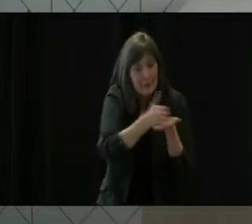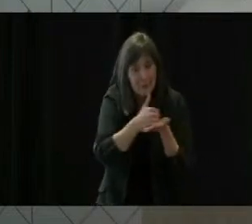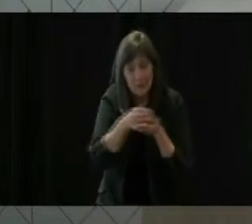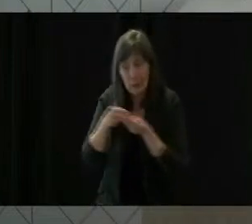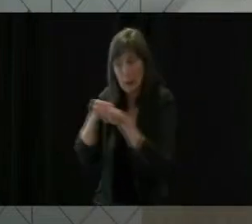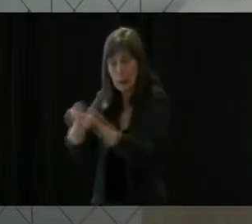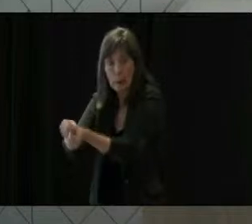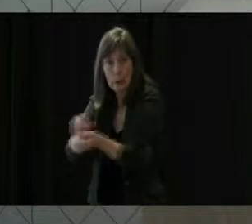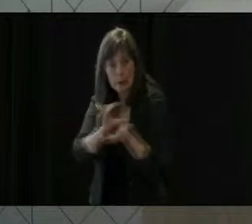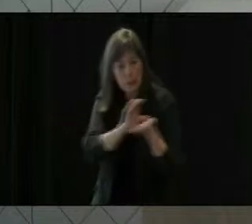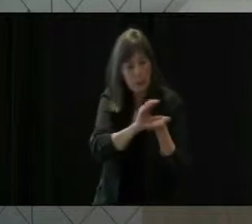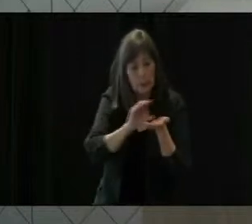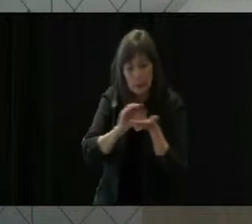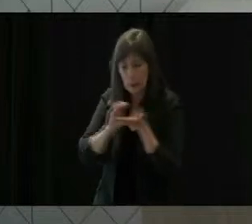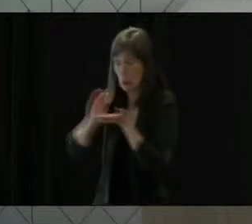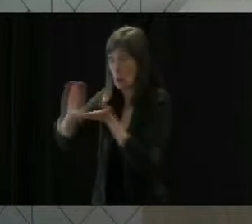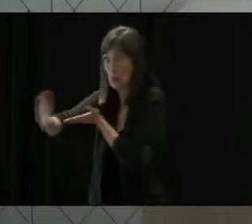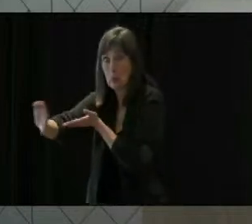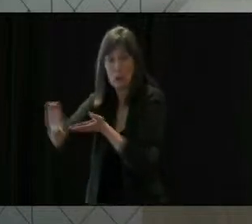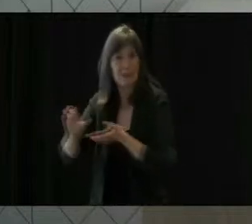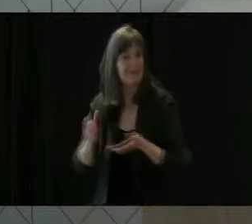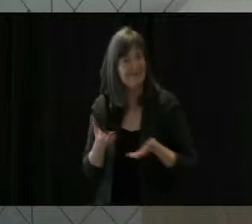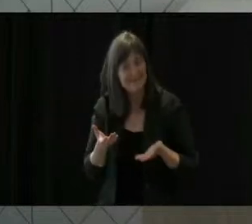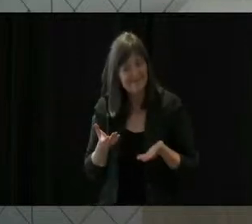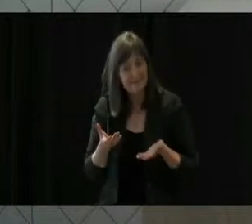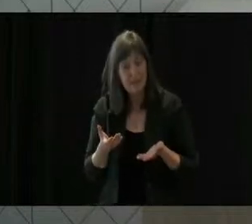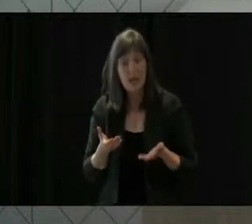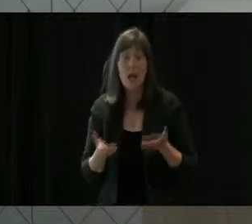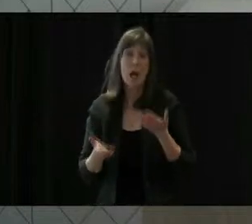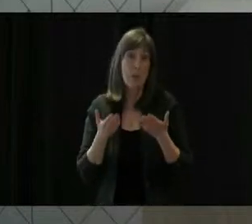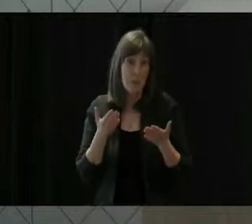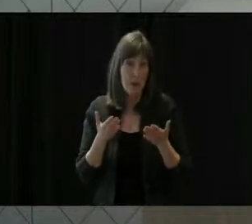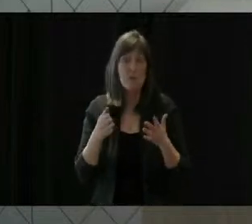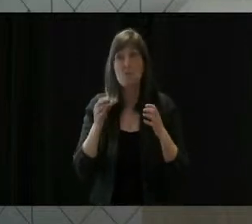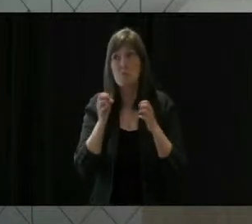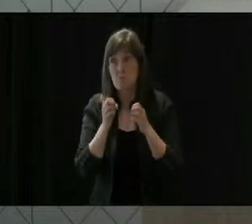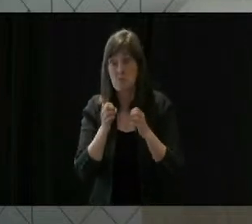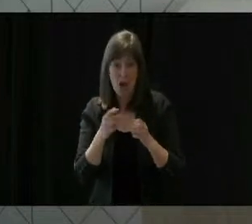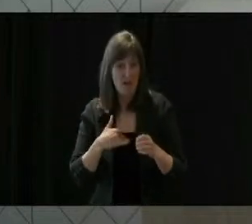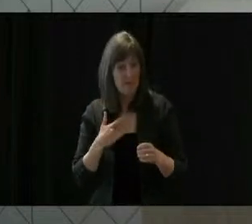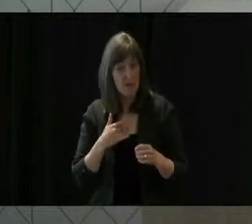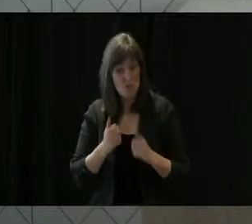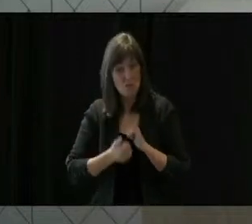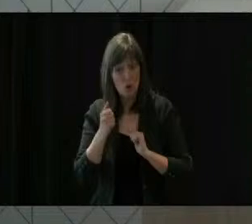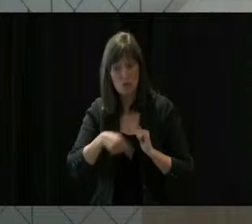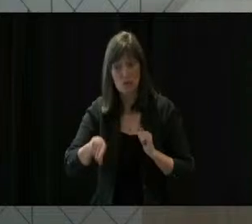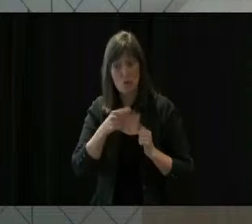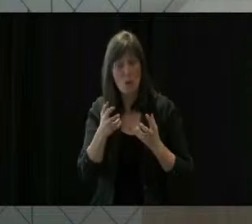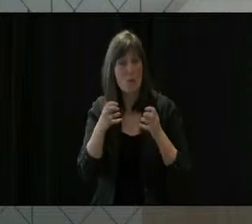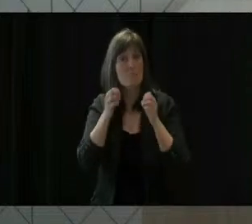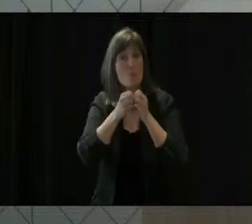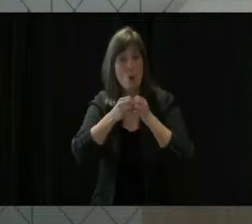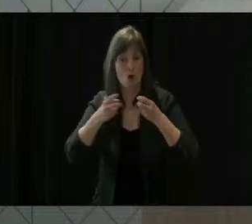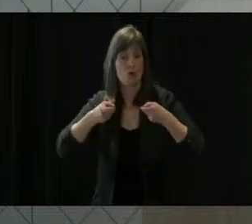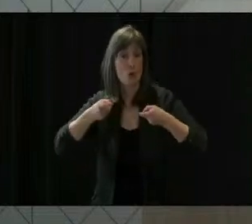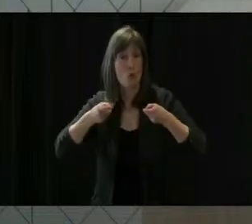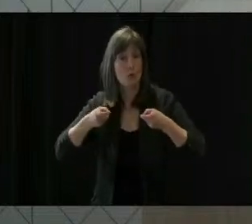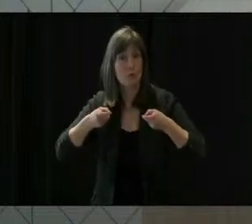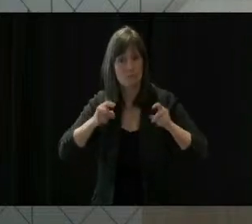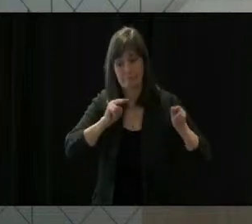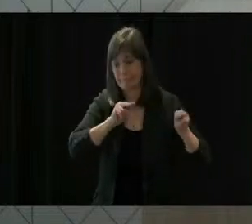Most people will probably like a more rigorous managerial approach to everything, that we